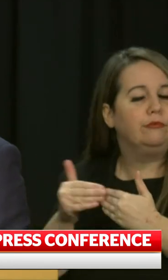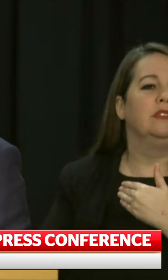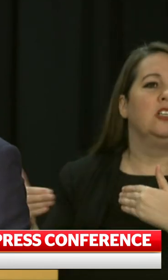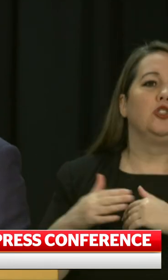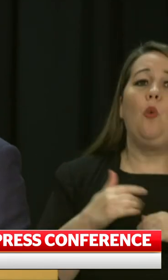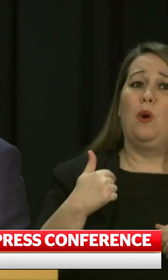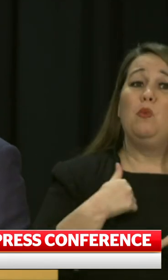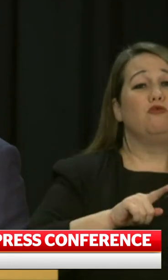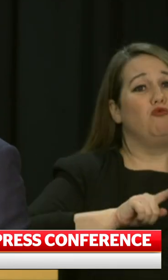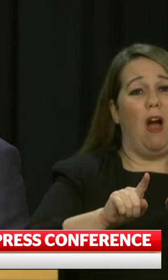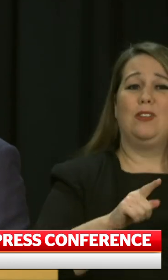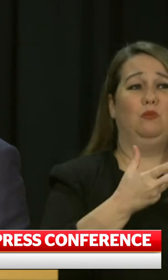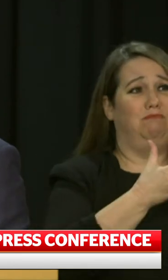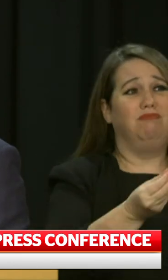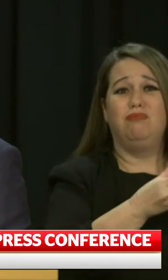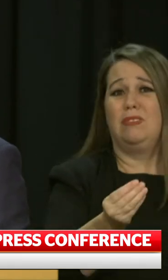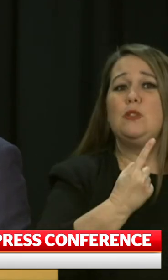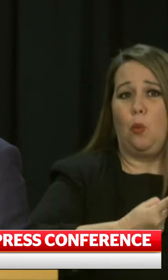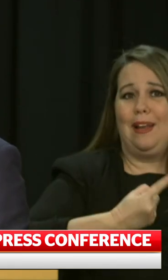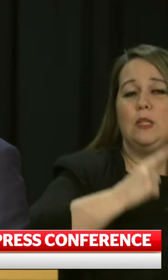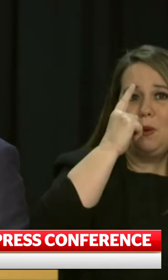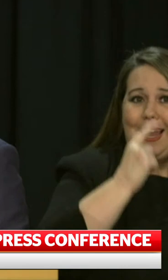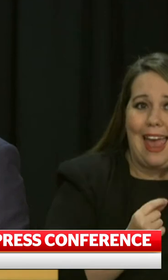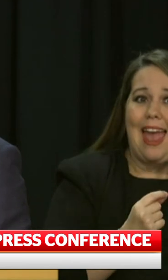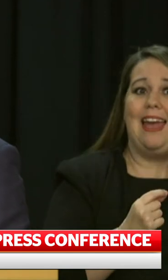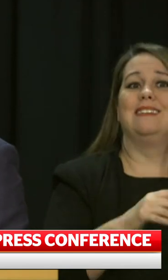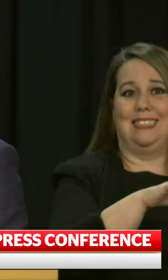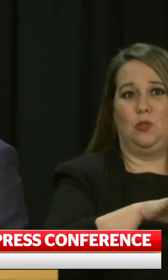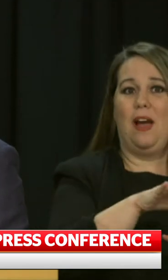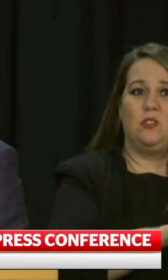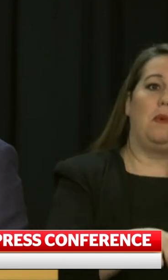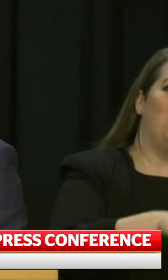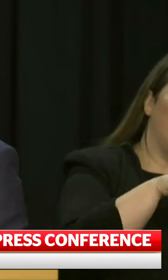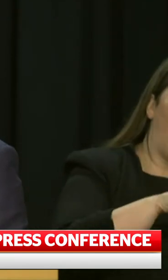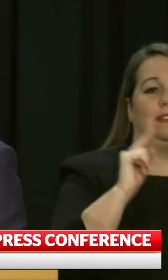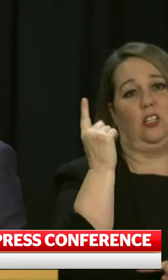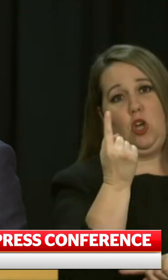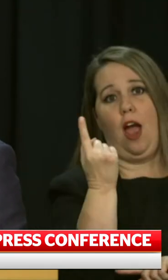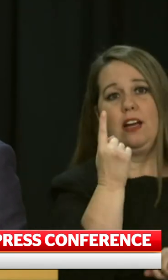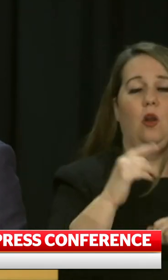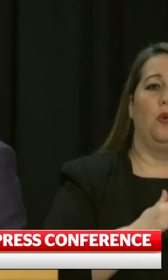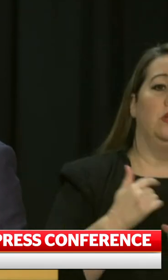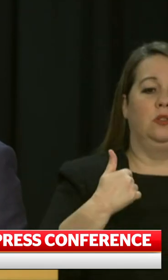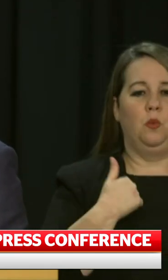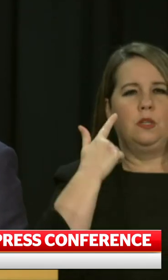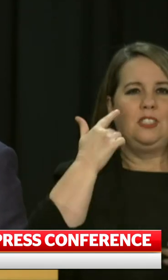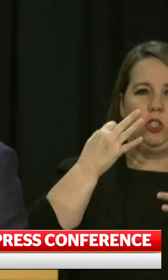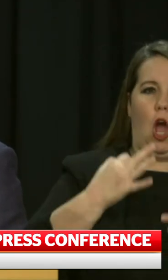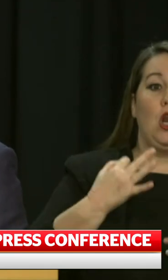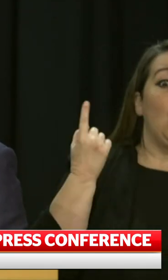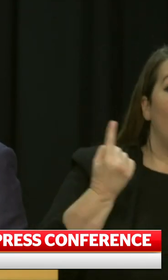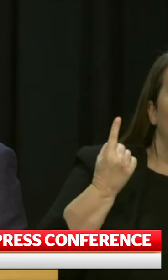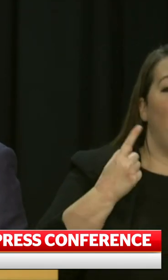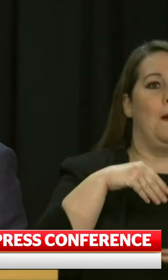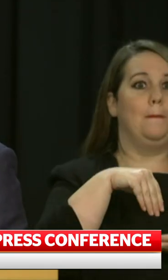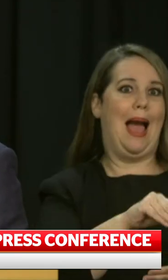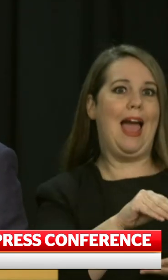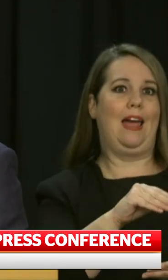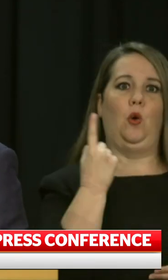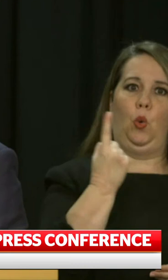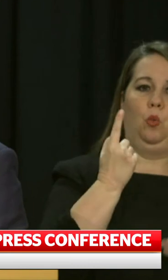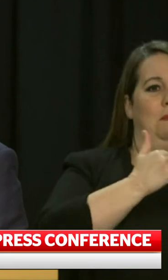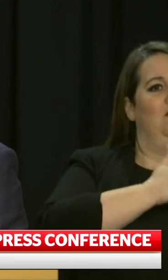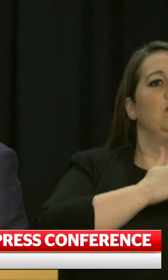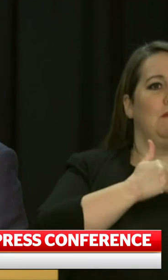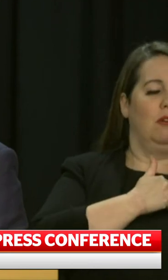that will include, questions around what we're doing, who's going to pay, and where the burden for all of that rests. Do you when Auckland Council, you